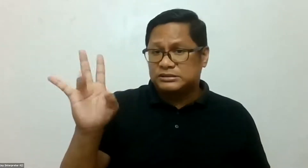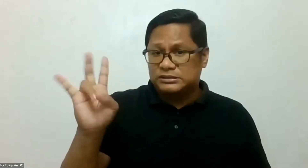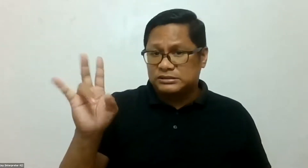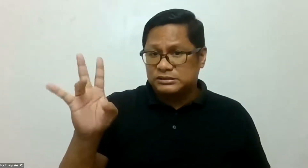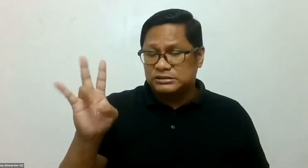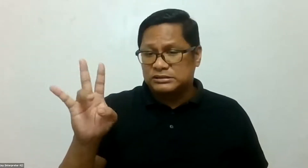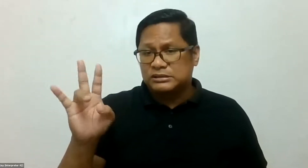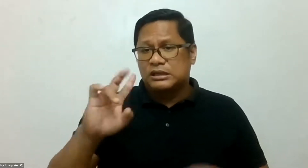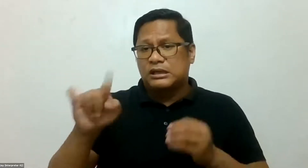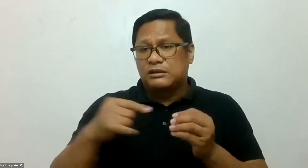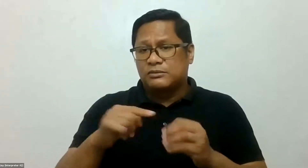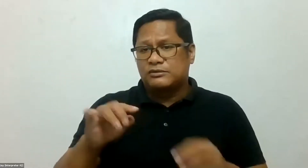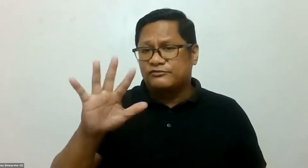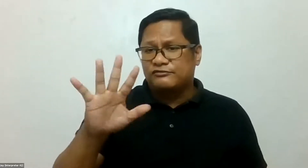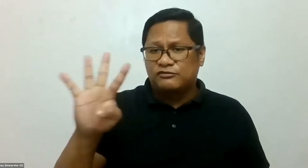about